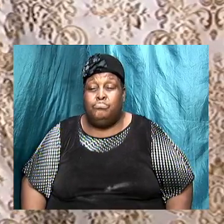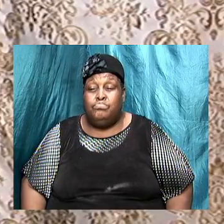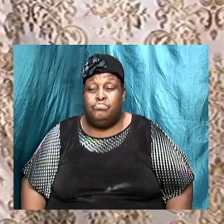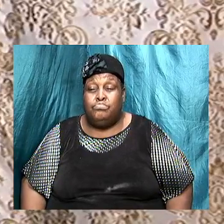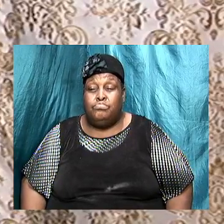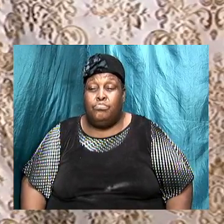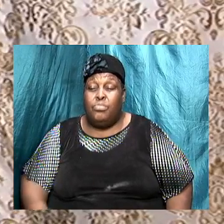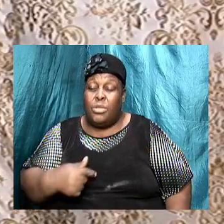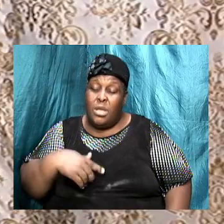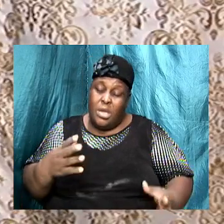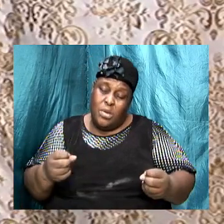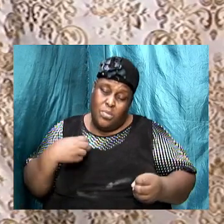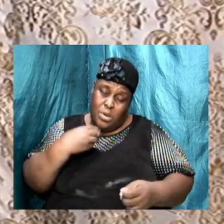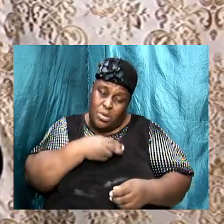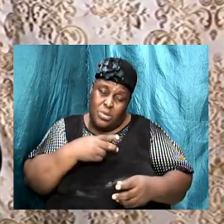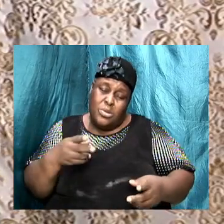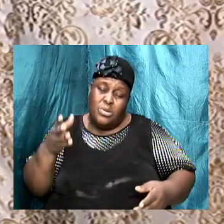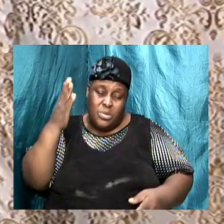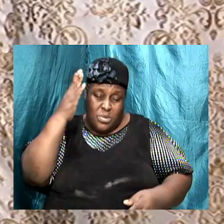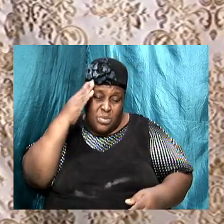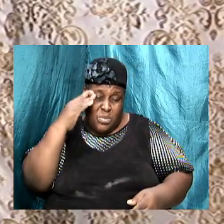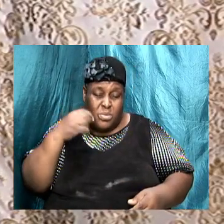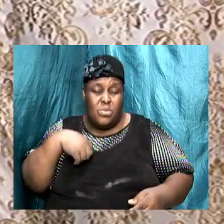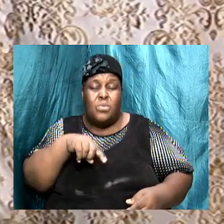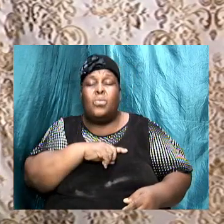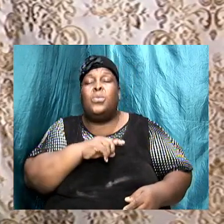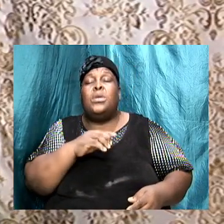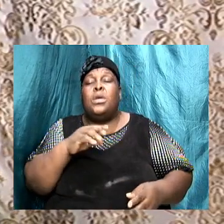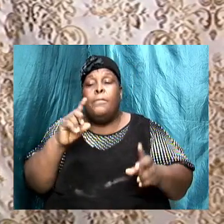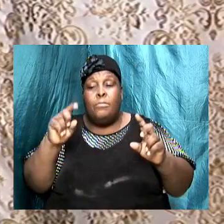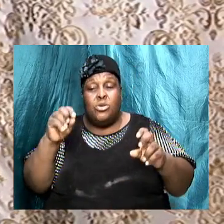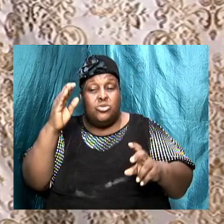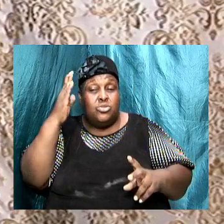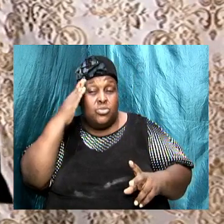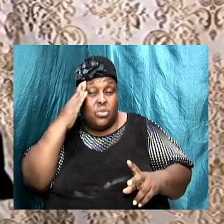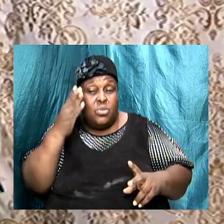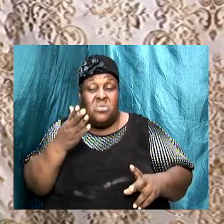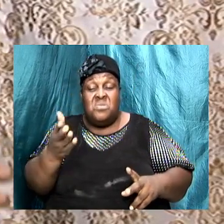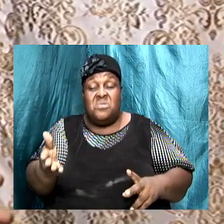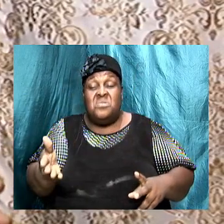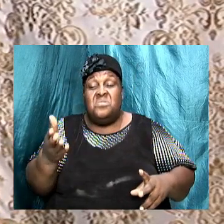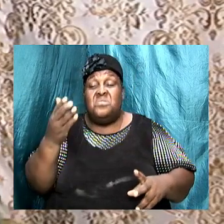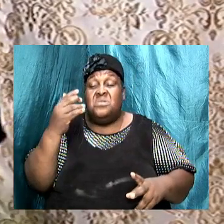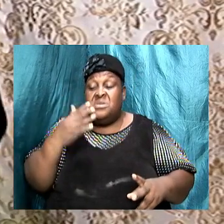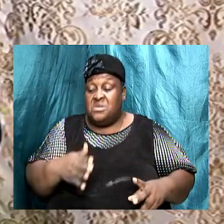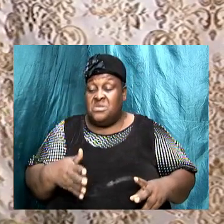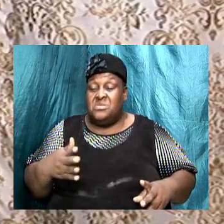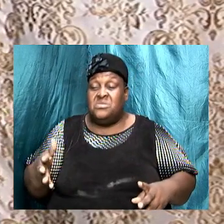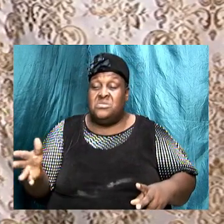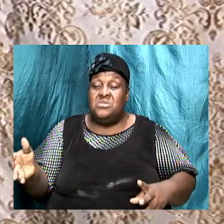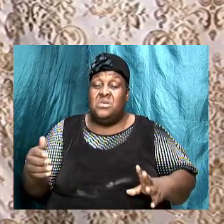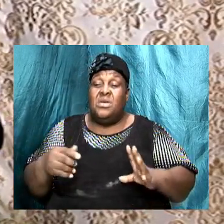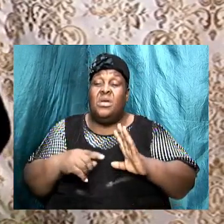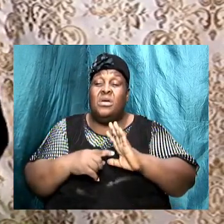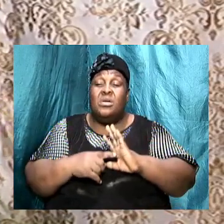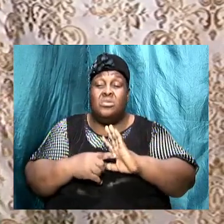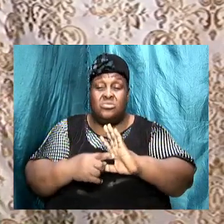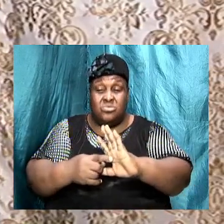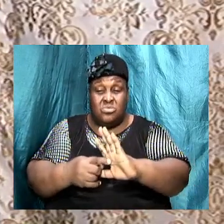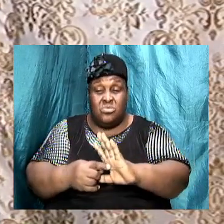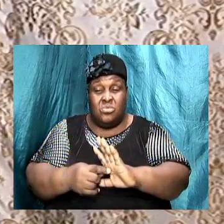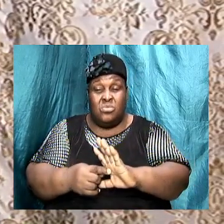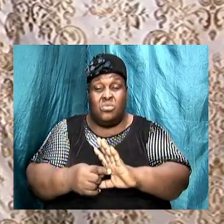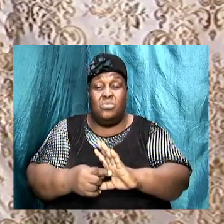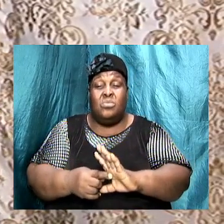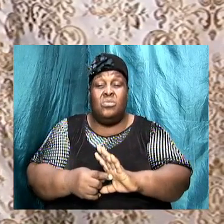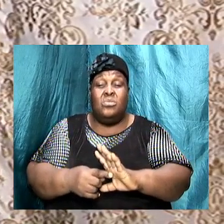I want us to know, church, that we must be aware that, these things, these shows sometimes are put on to captivate